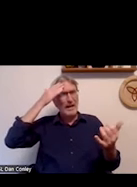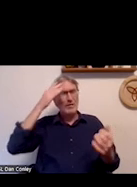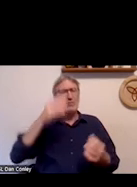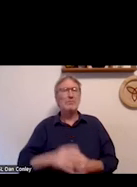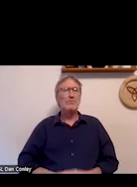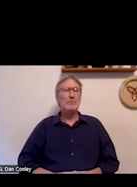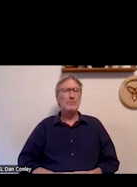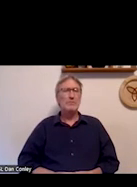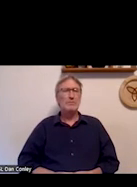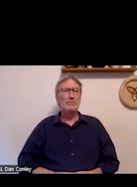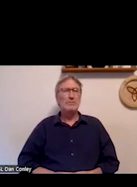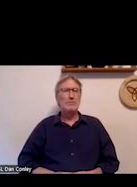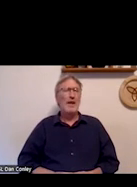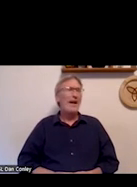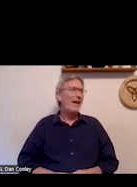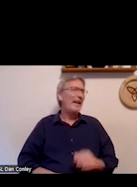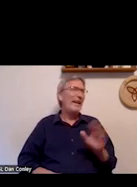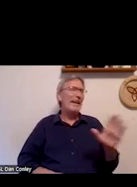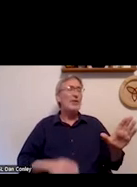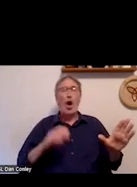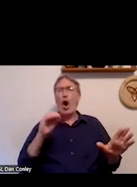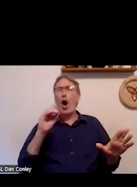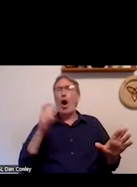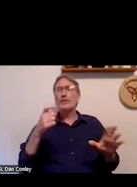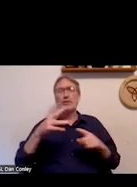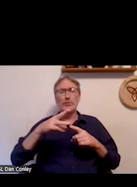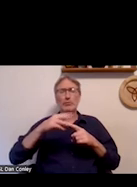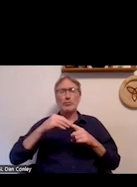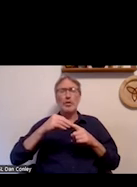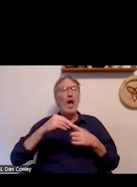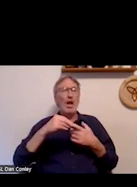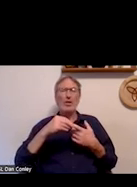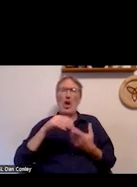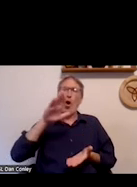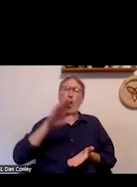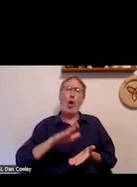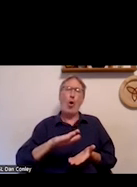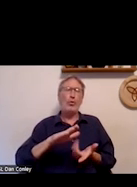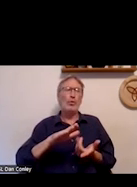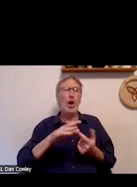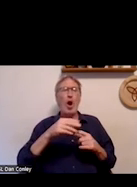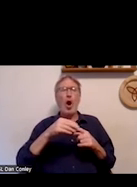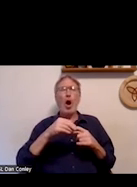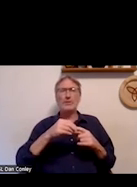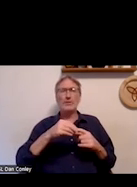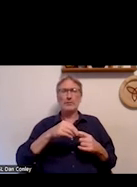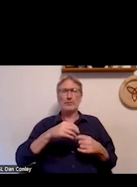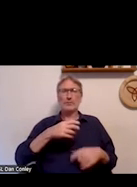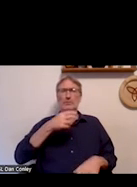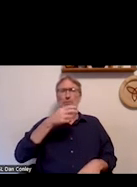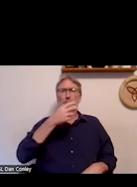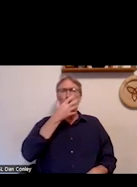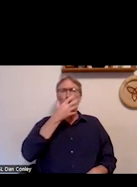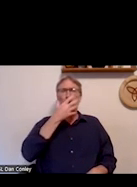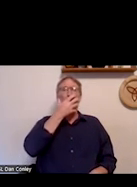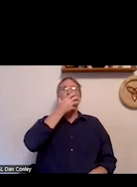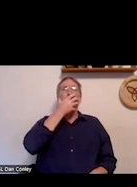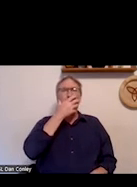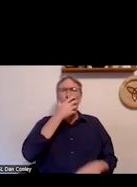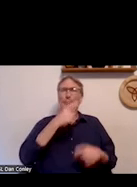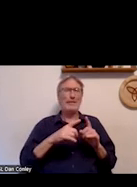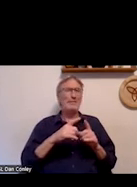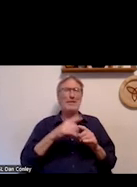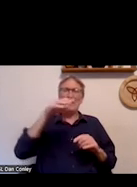just, his oxygen level is low. We've had him on oxygen a couple times today, but it just isn't staying up there.